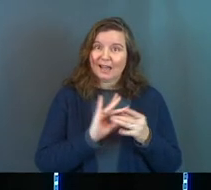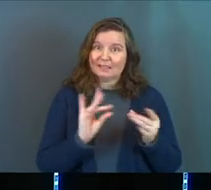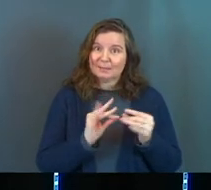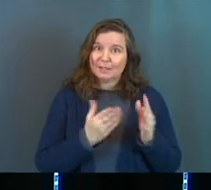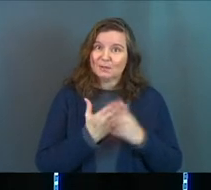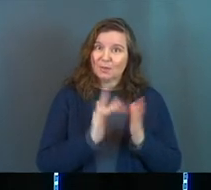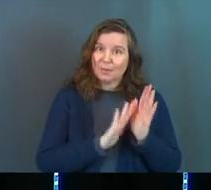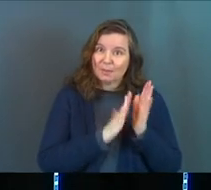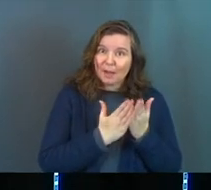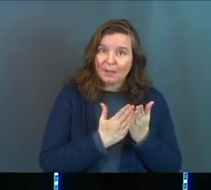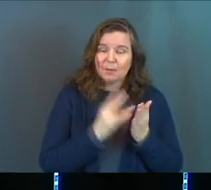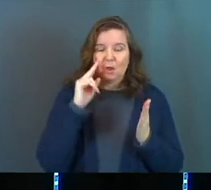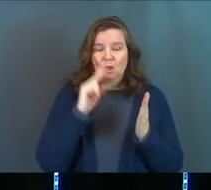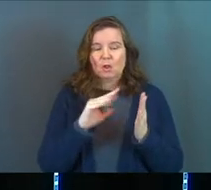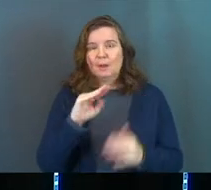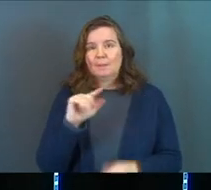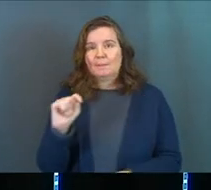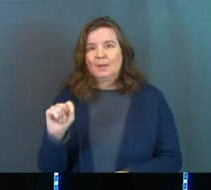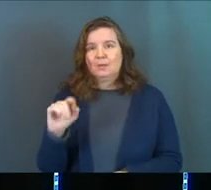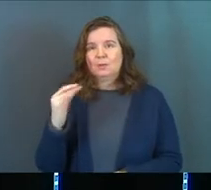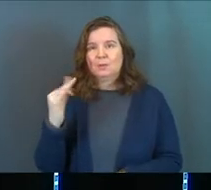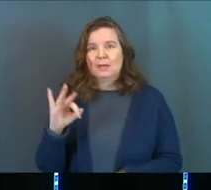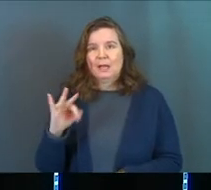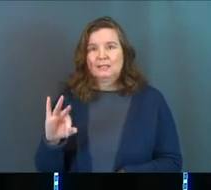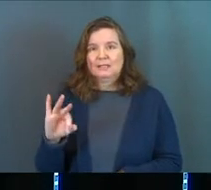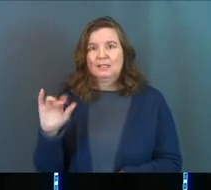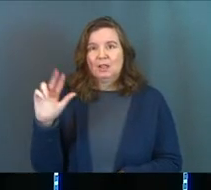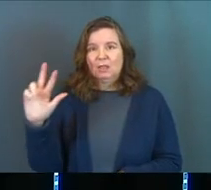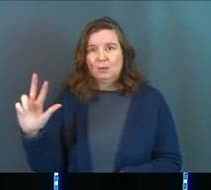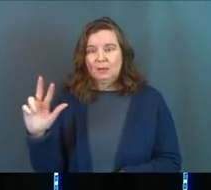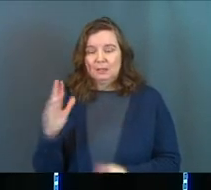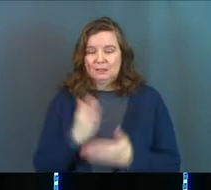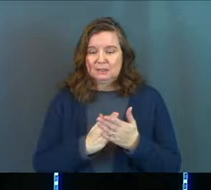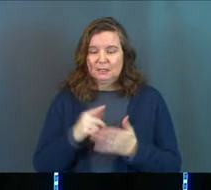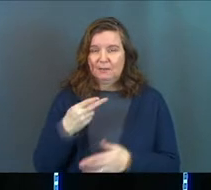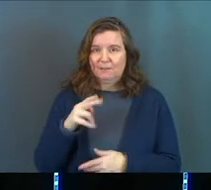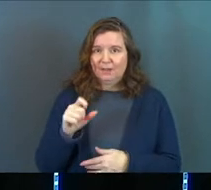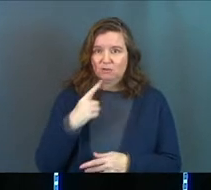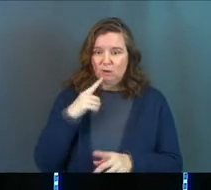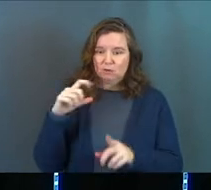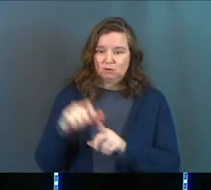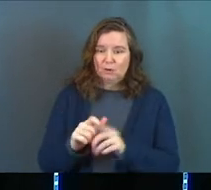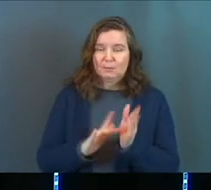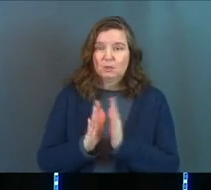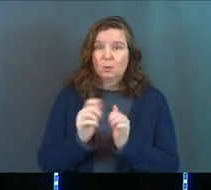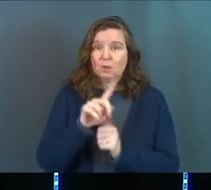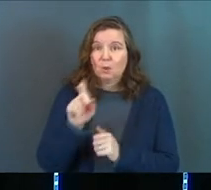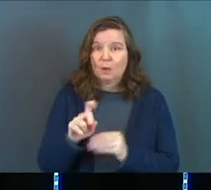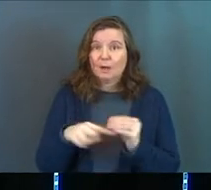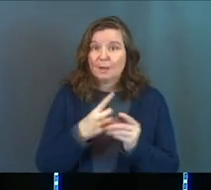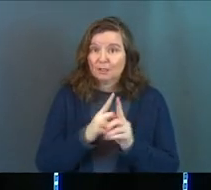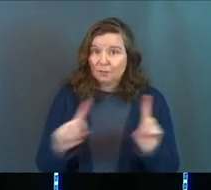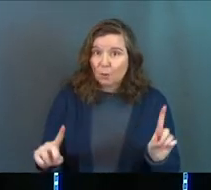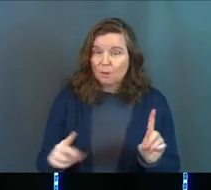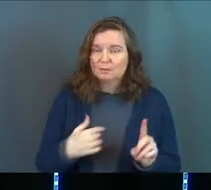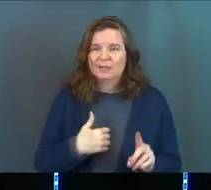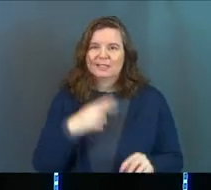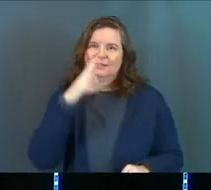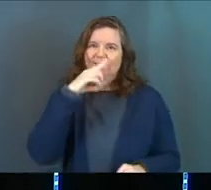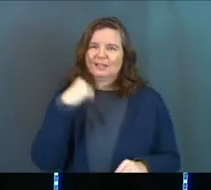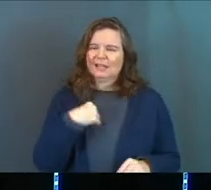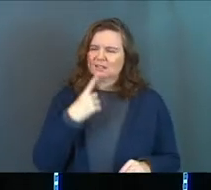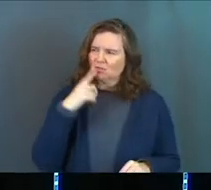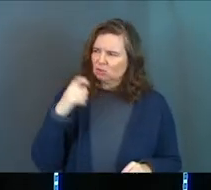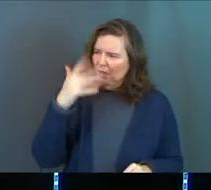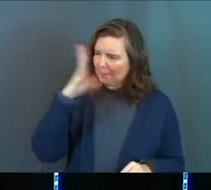this verse. So Matthew 19, verse 3. It says, some Pharisees came and tried to trap Jesus with this question. It's a question about divorce. It's so funny. They